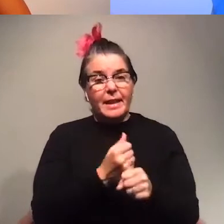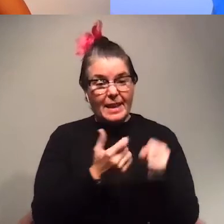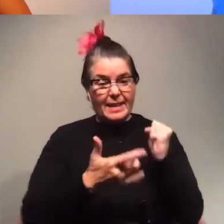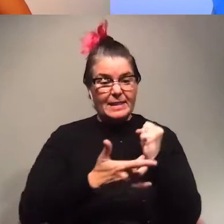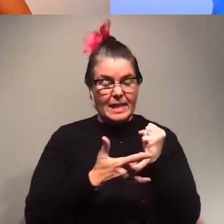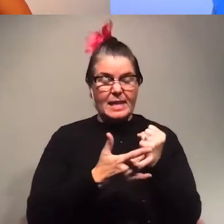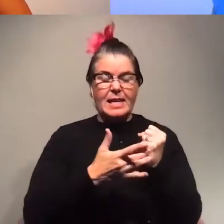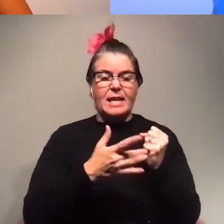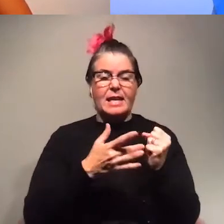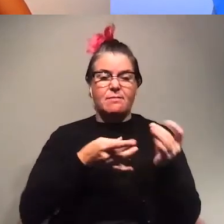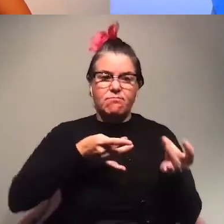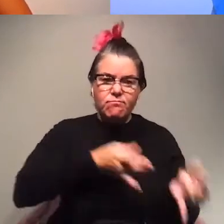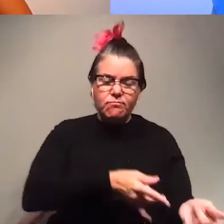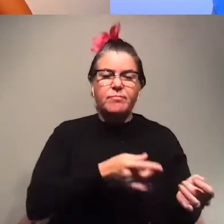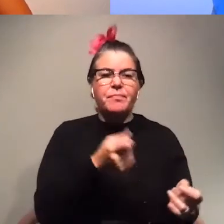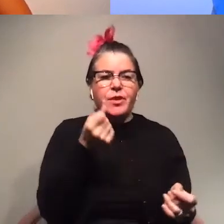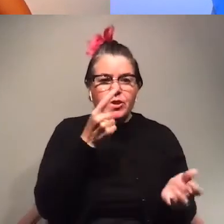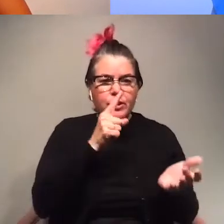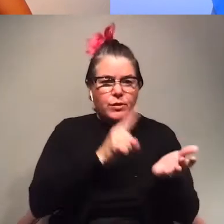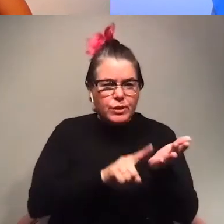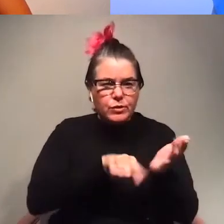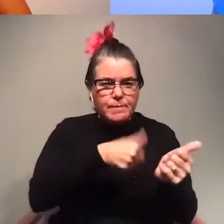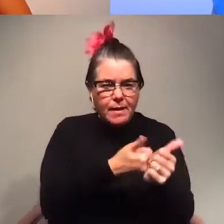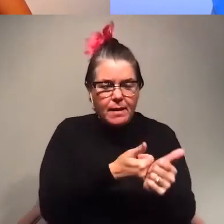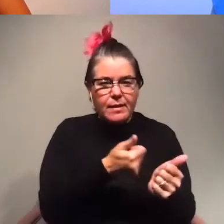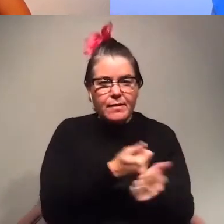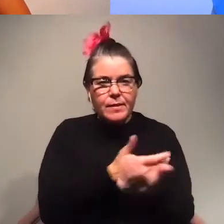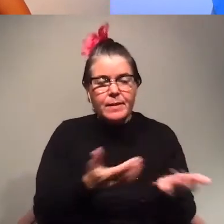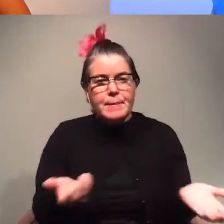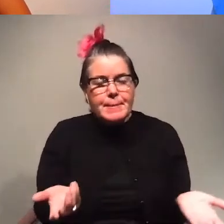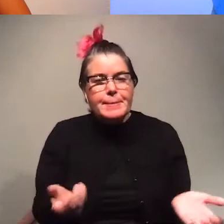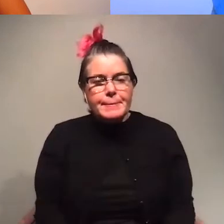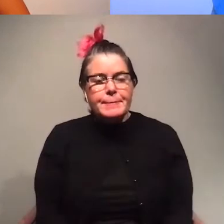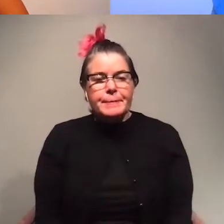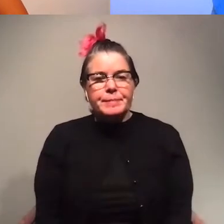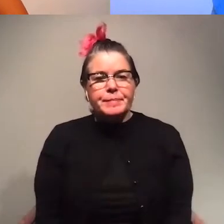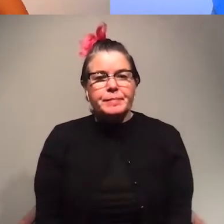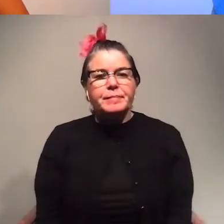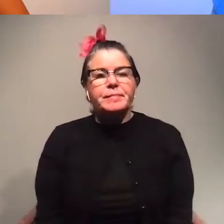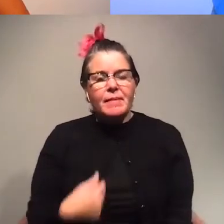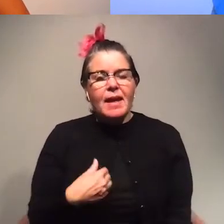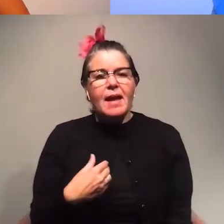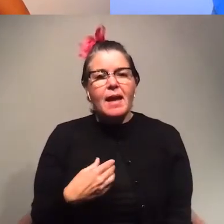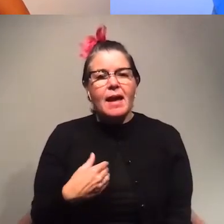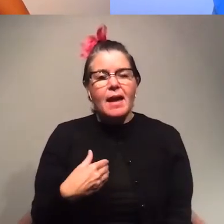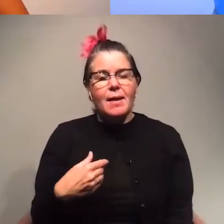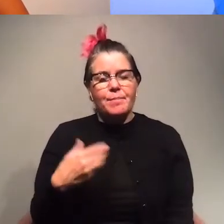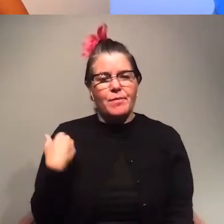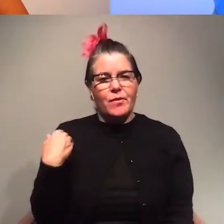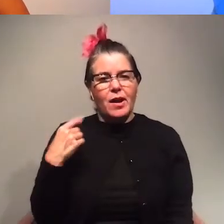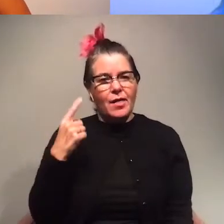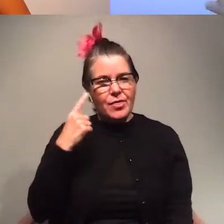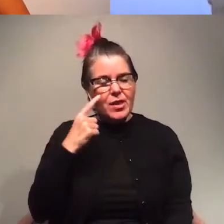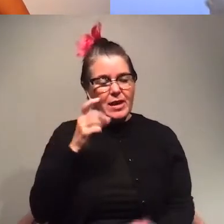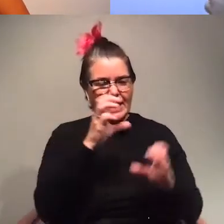down, understanding the research behind it, because I think I had a little bit of imposter syndrome with